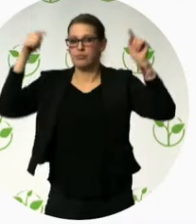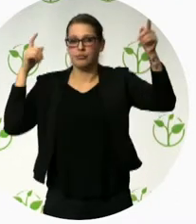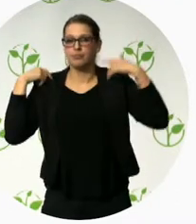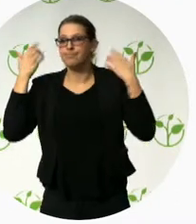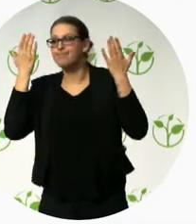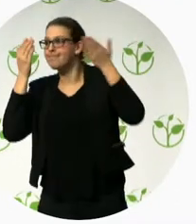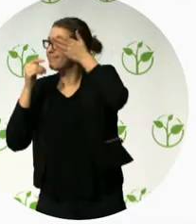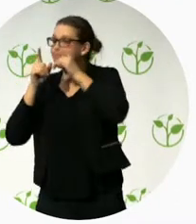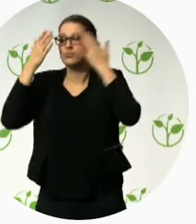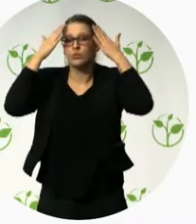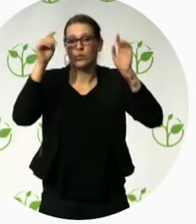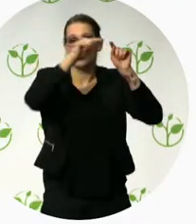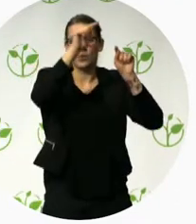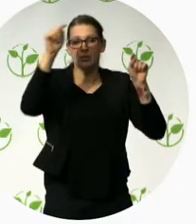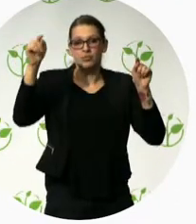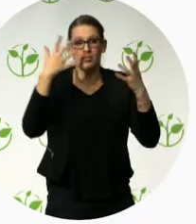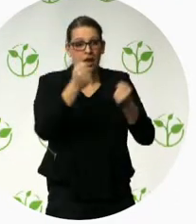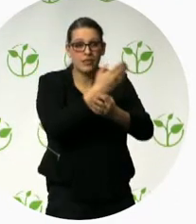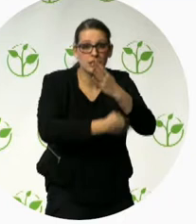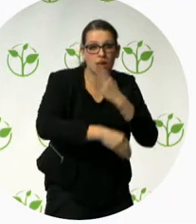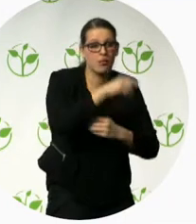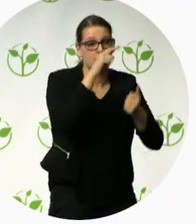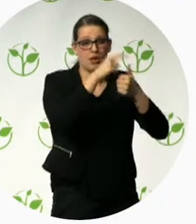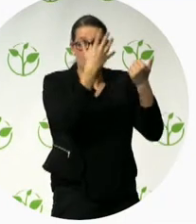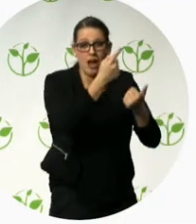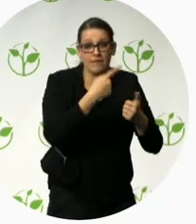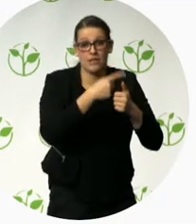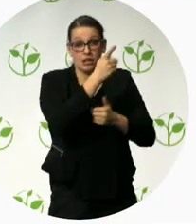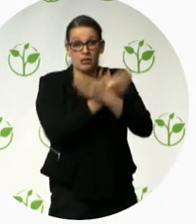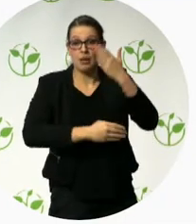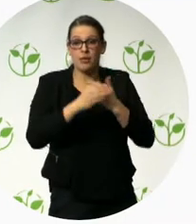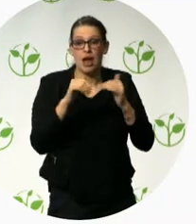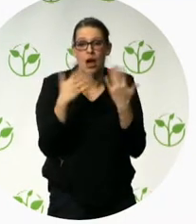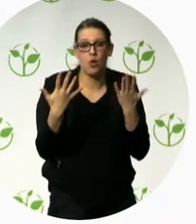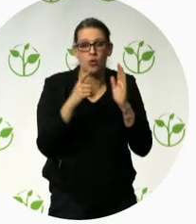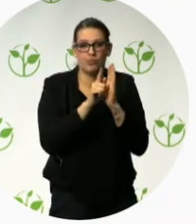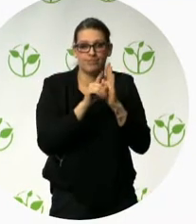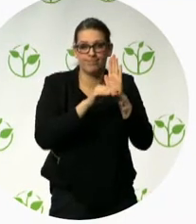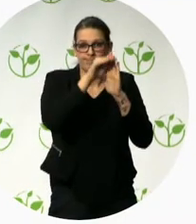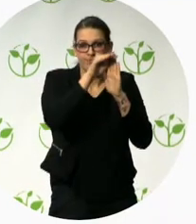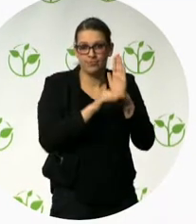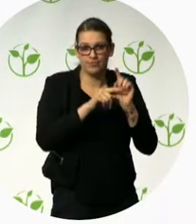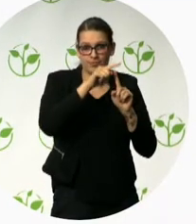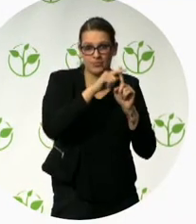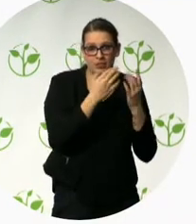severity. In a country like Nepal, geography is a huge challenge. We have big mountains, The mindset is still people consider it a little